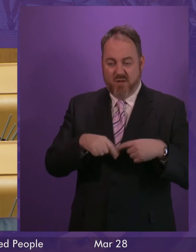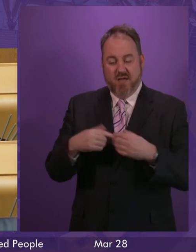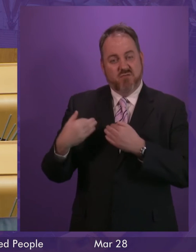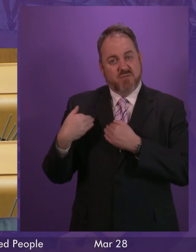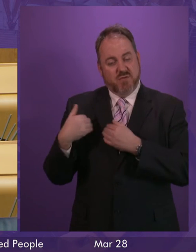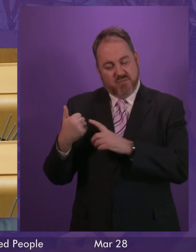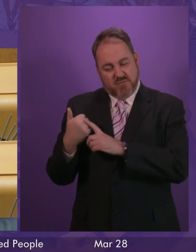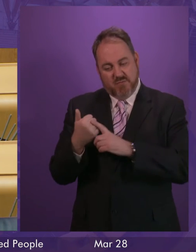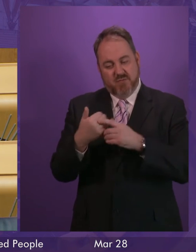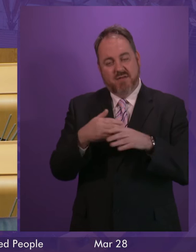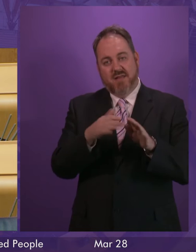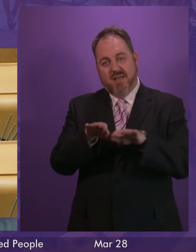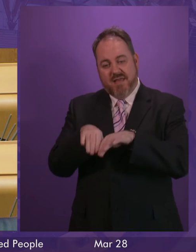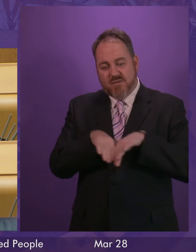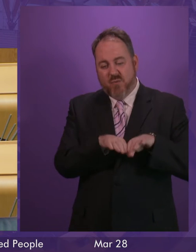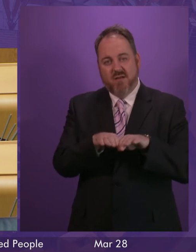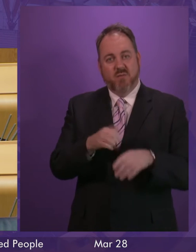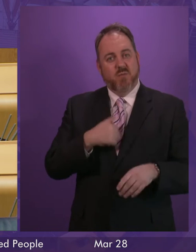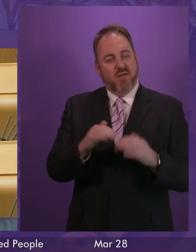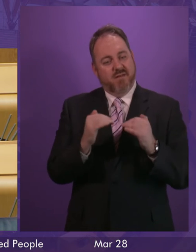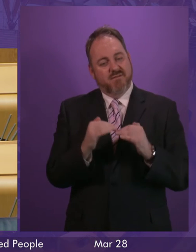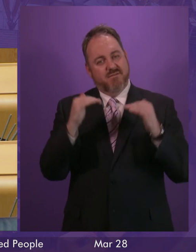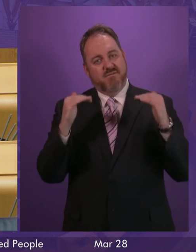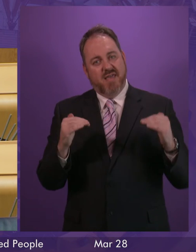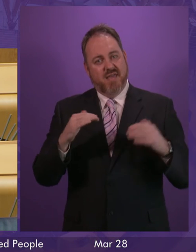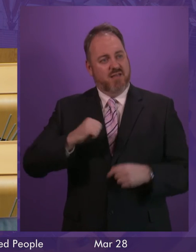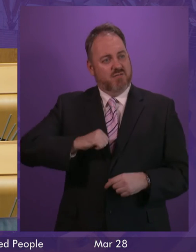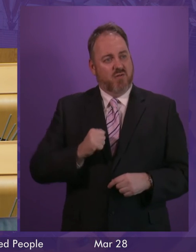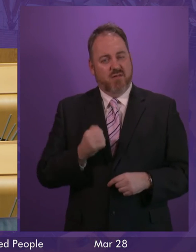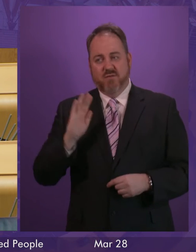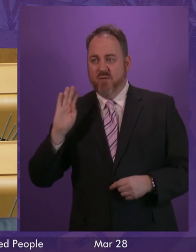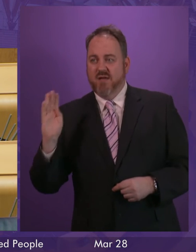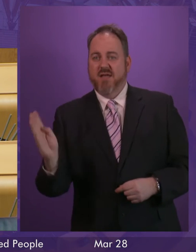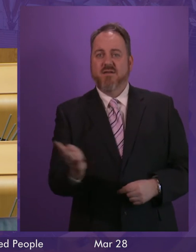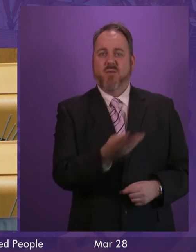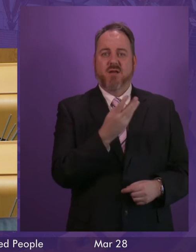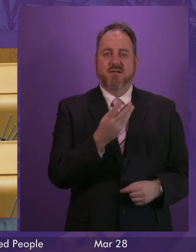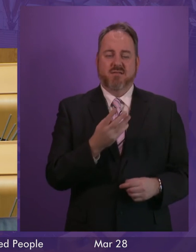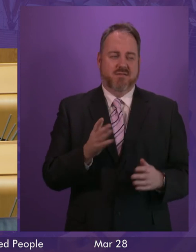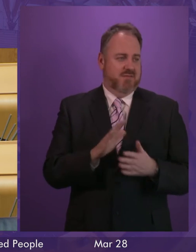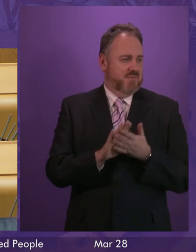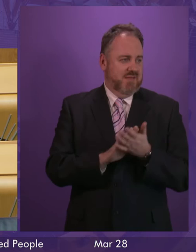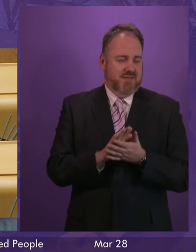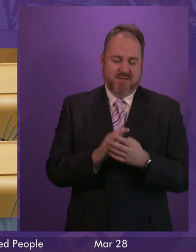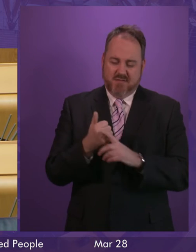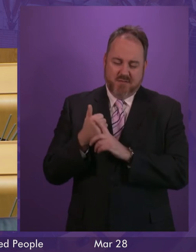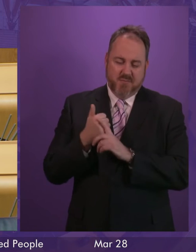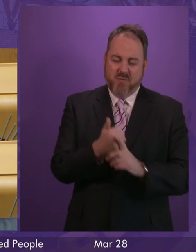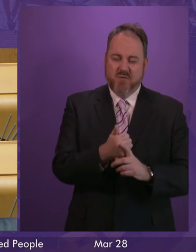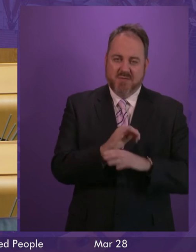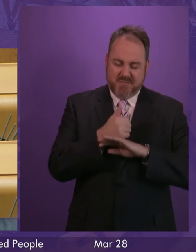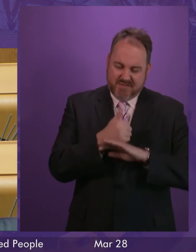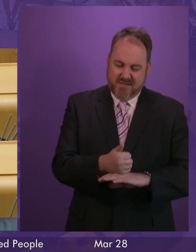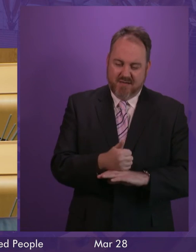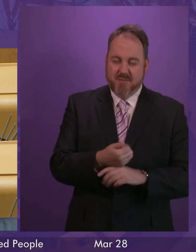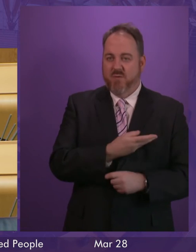something about it and if we want to see a fairer Scotland for disabled people that needs to start from day one and support needs to be there to make